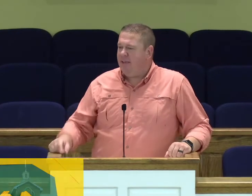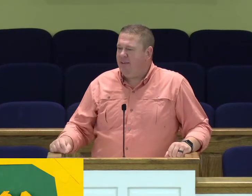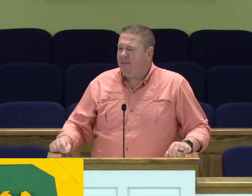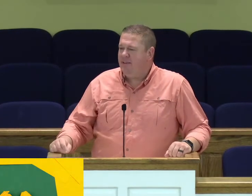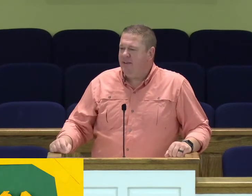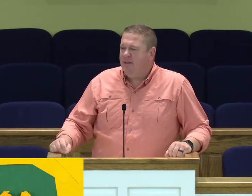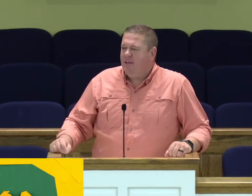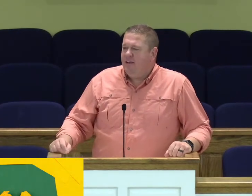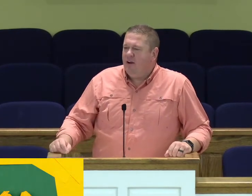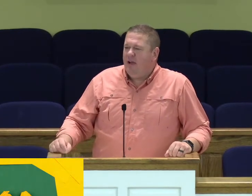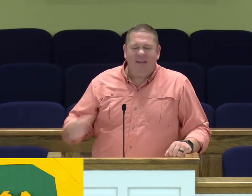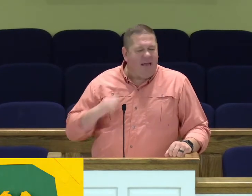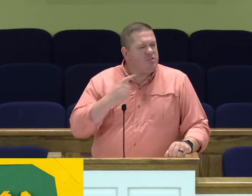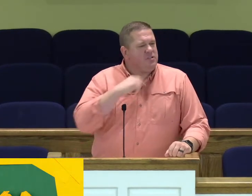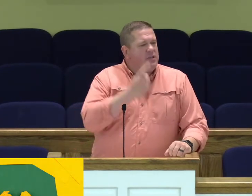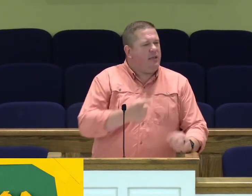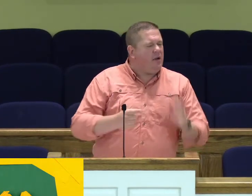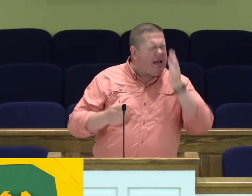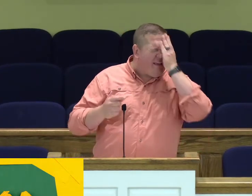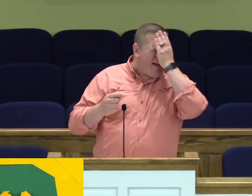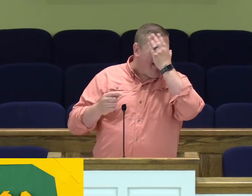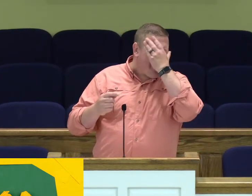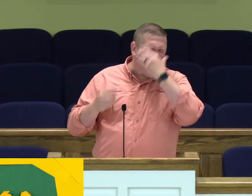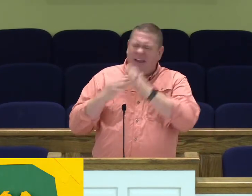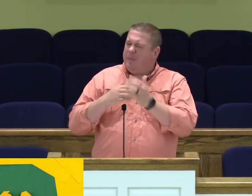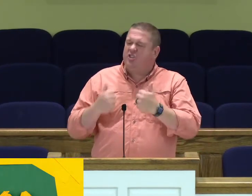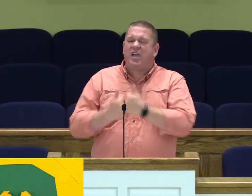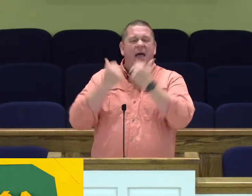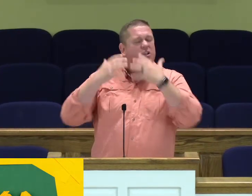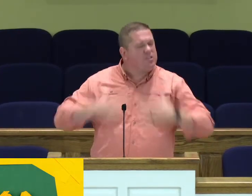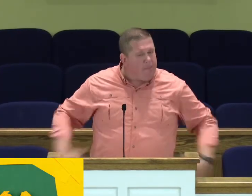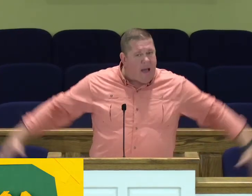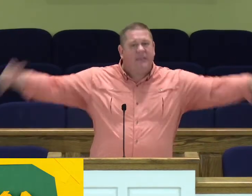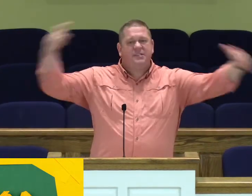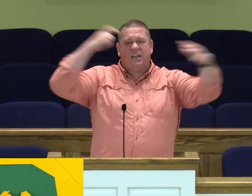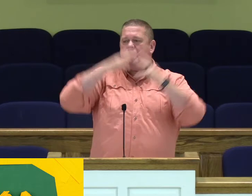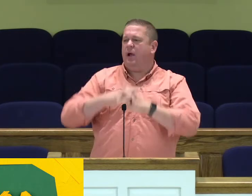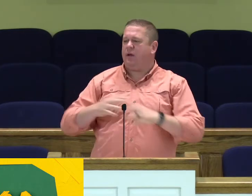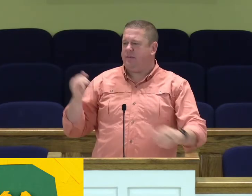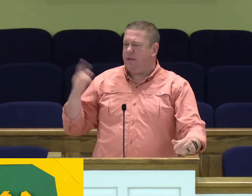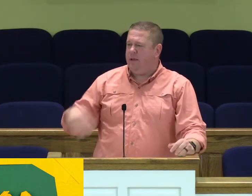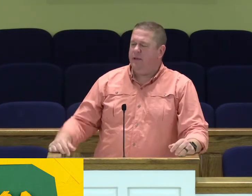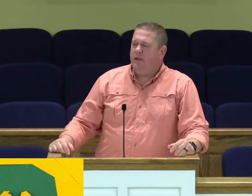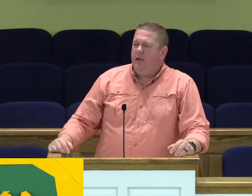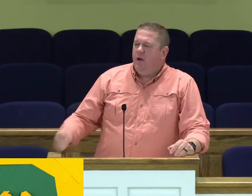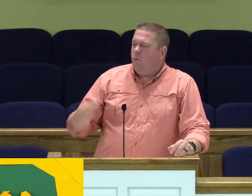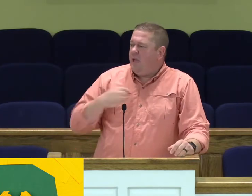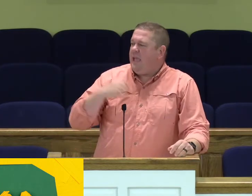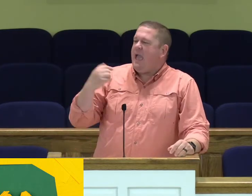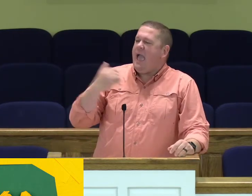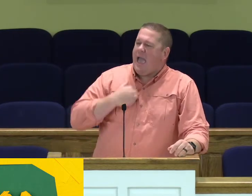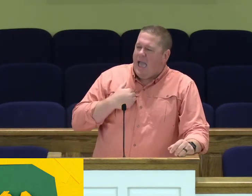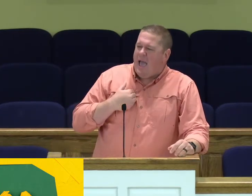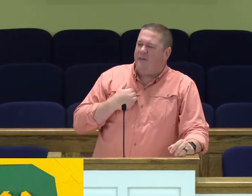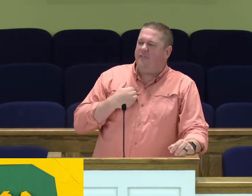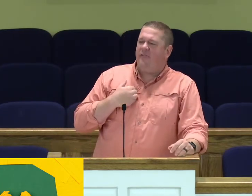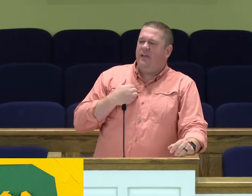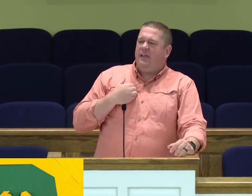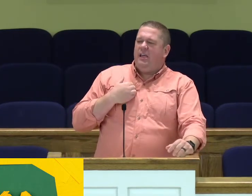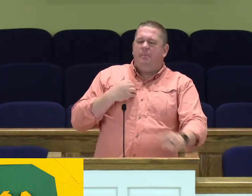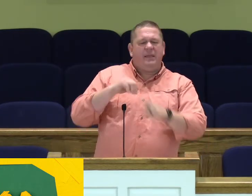Can I just say? All right, can I just say, you know, I I'm going to challenge the mindset of America today. We